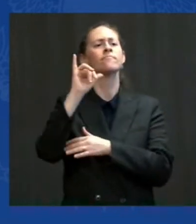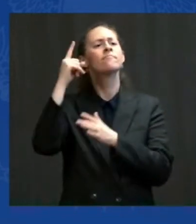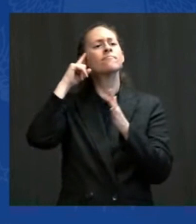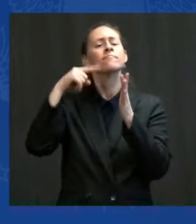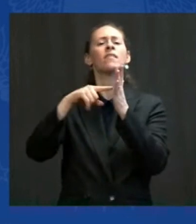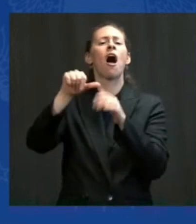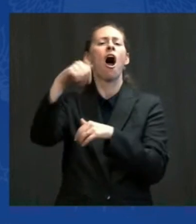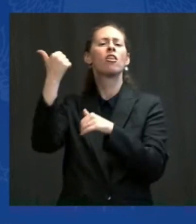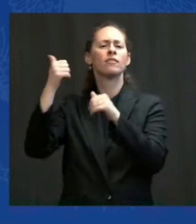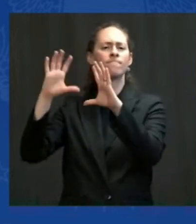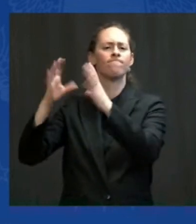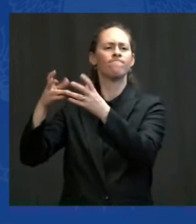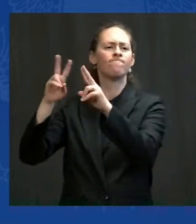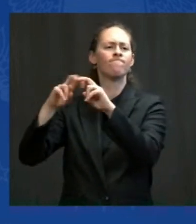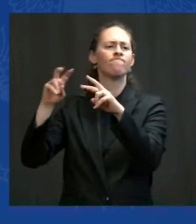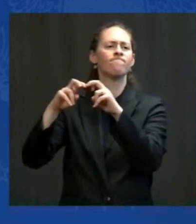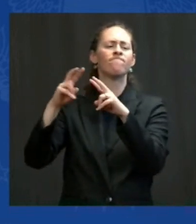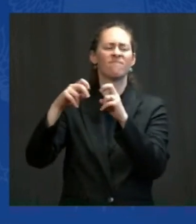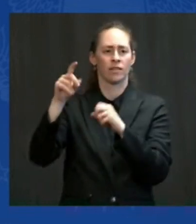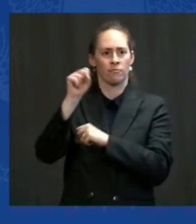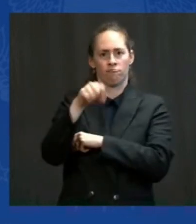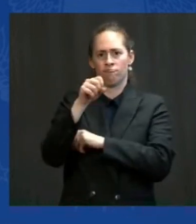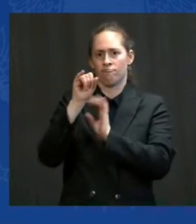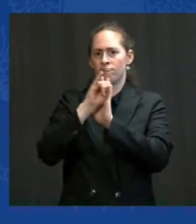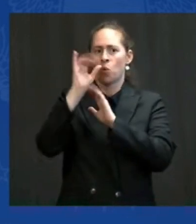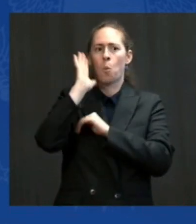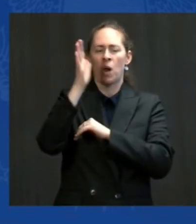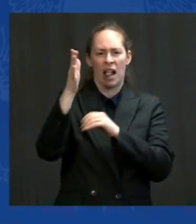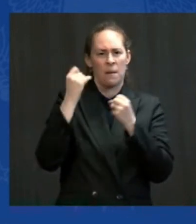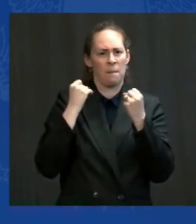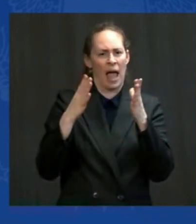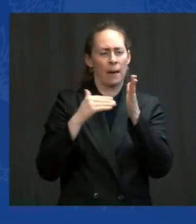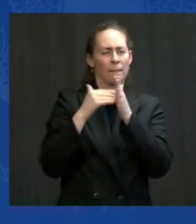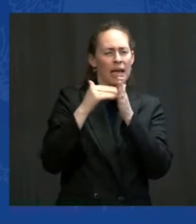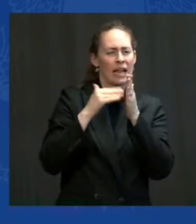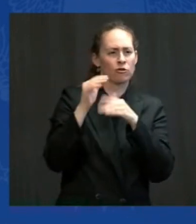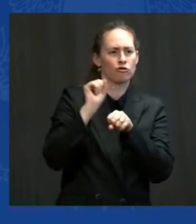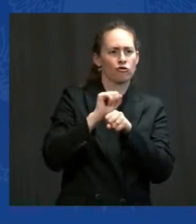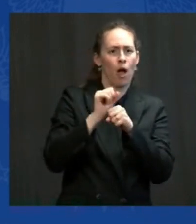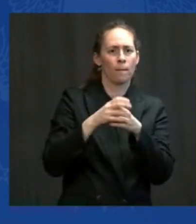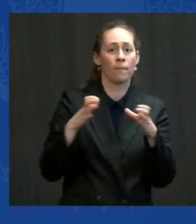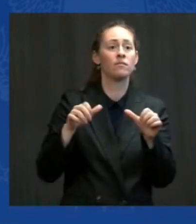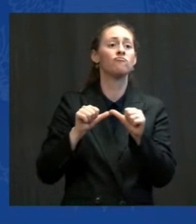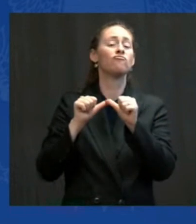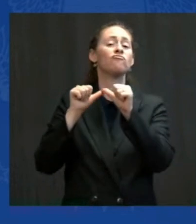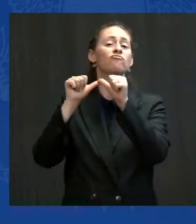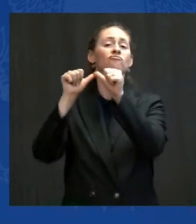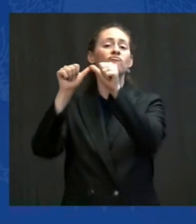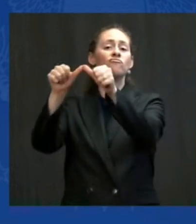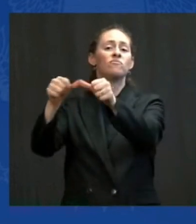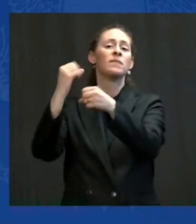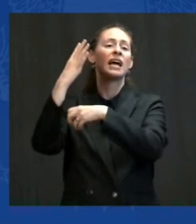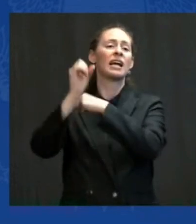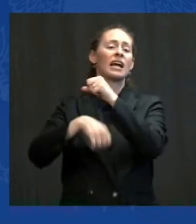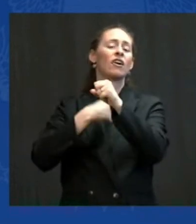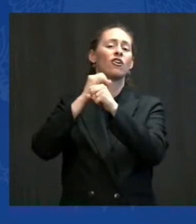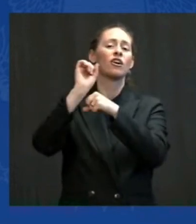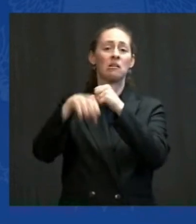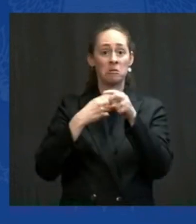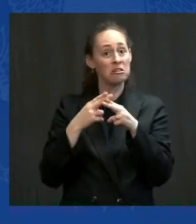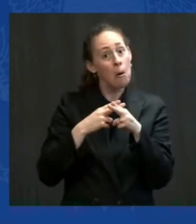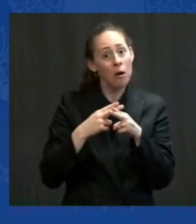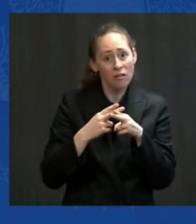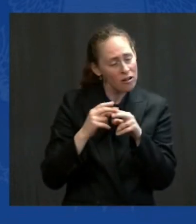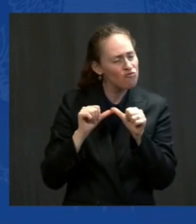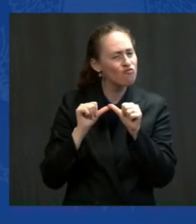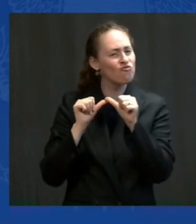create millions of good-paying jobs for years and decades to come, not just in the near term. So I'm going to be making the case